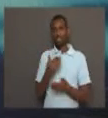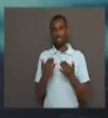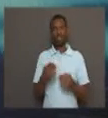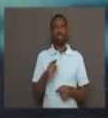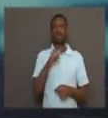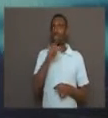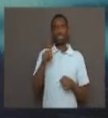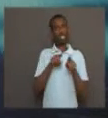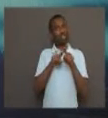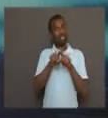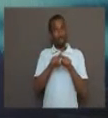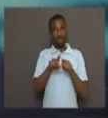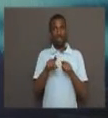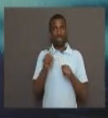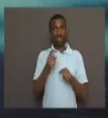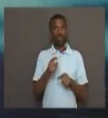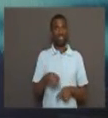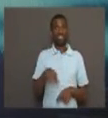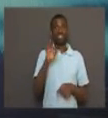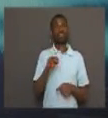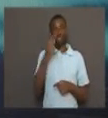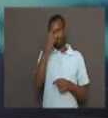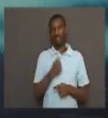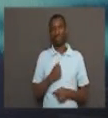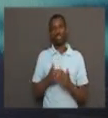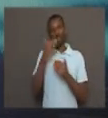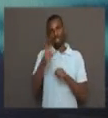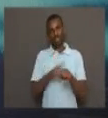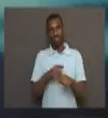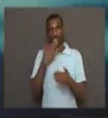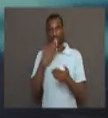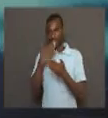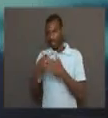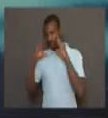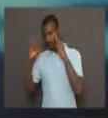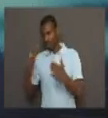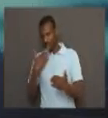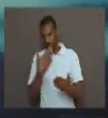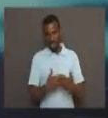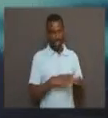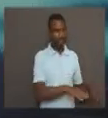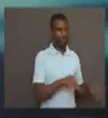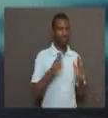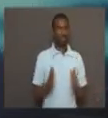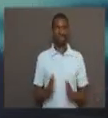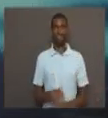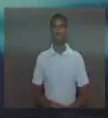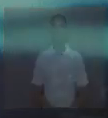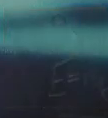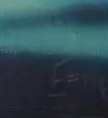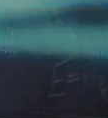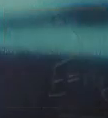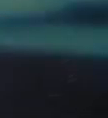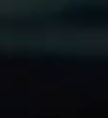I hope you have found this informative. Until next time, thank you, teacher. Thank you, students.